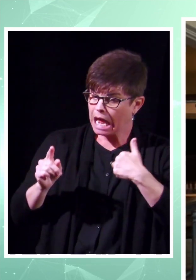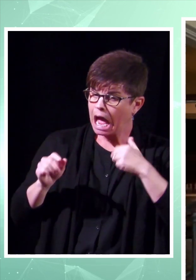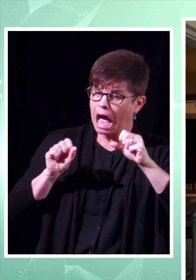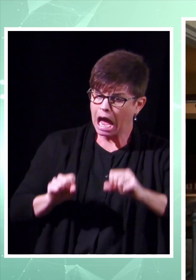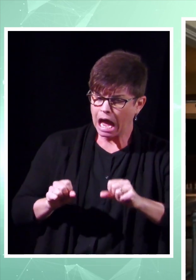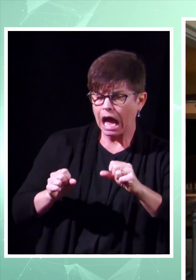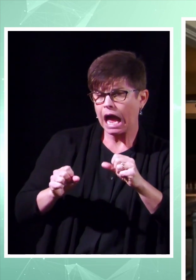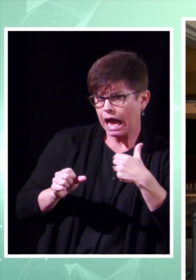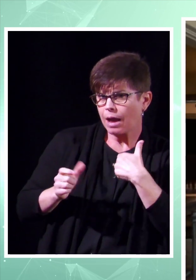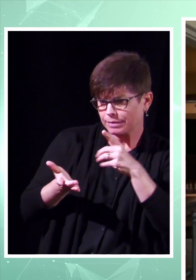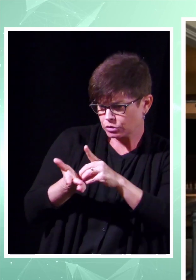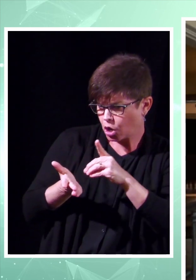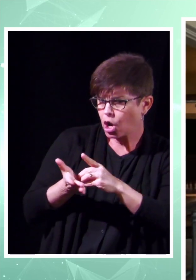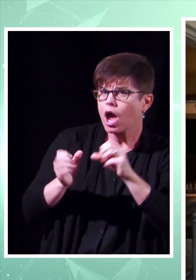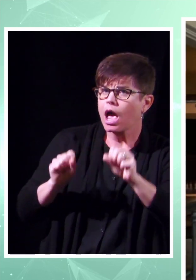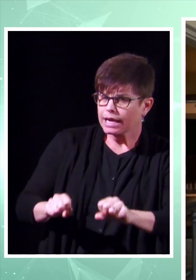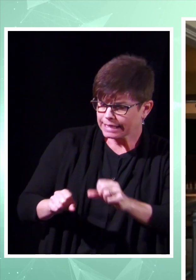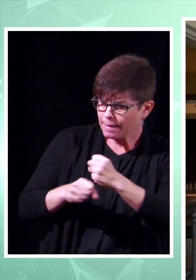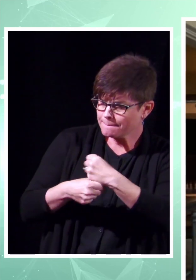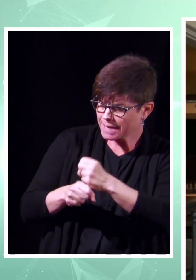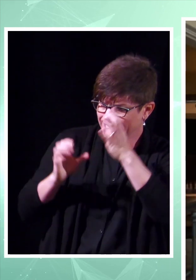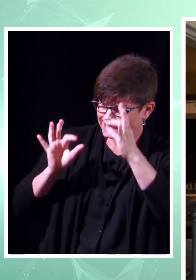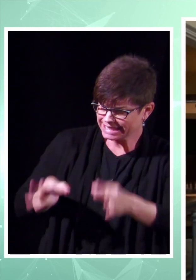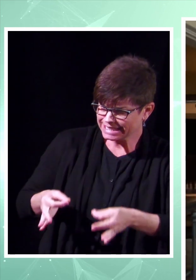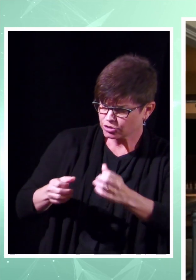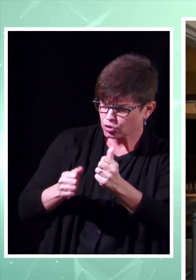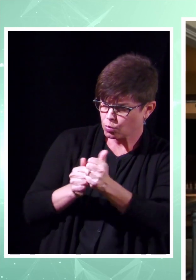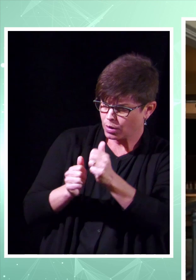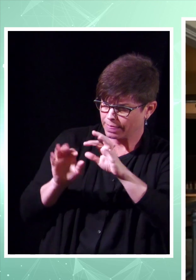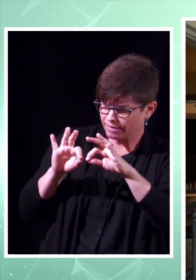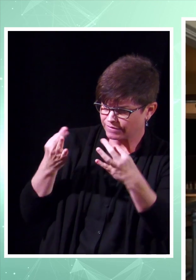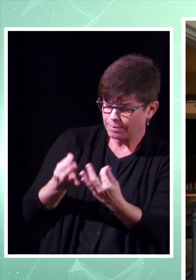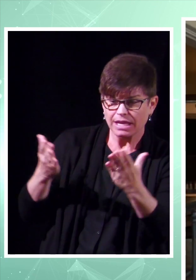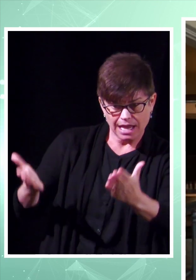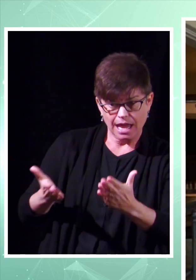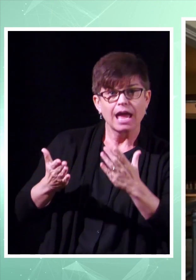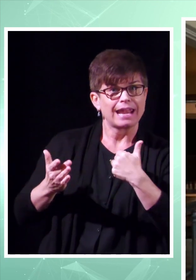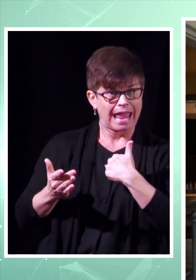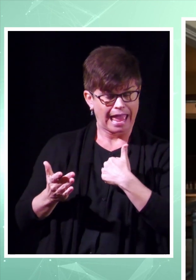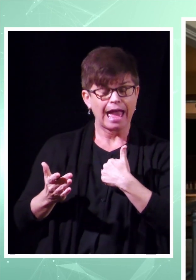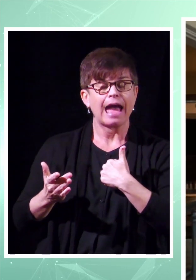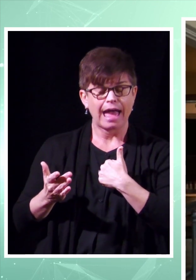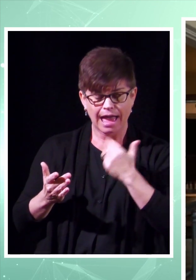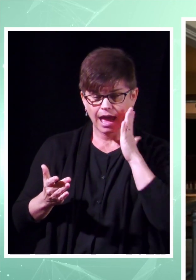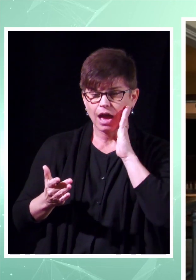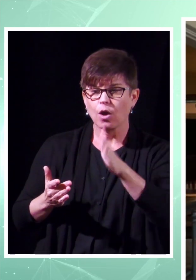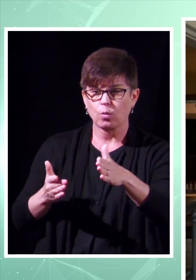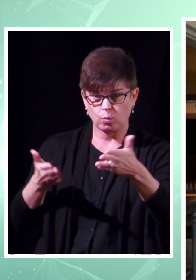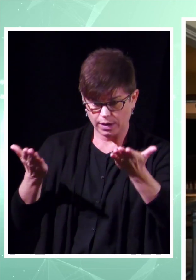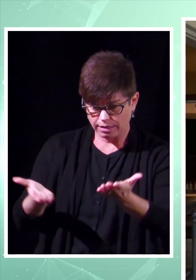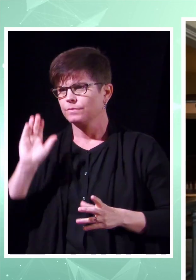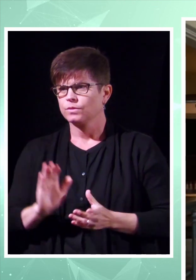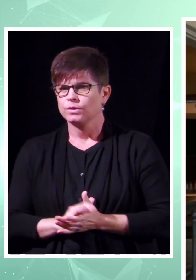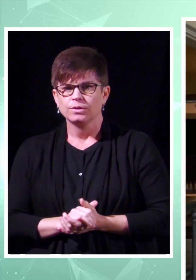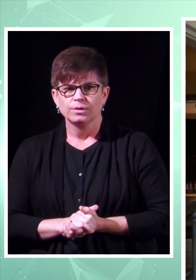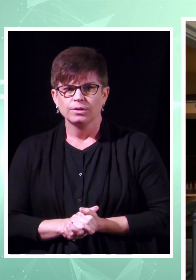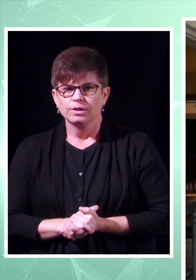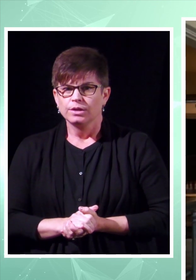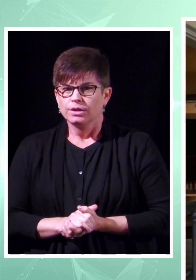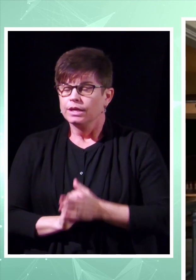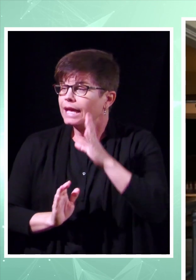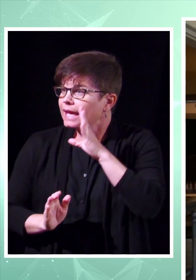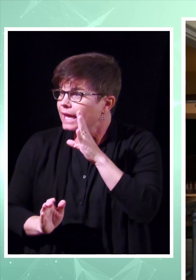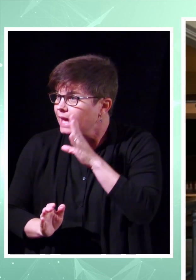a shared medical decision with the family, and I fully intend to offer it to patients agnostic of how old they are.